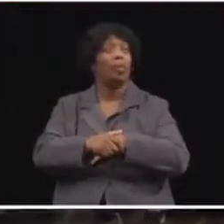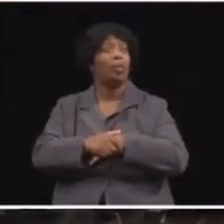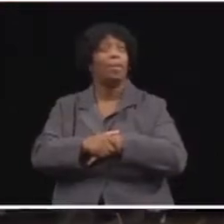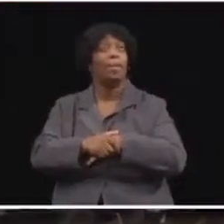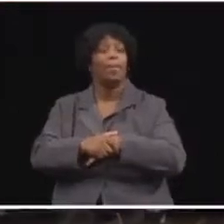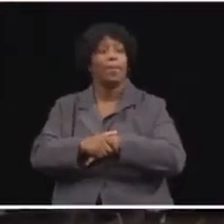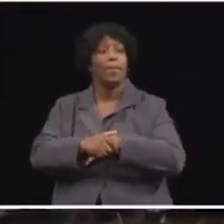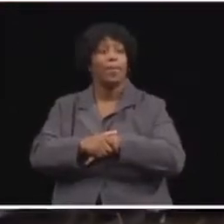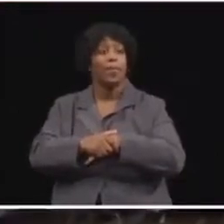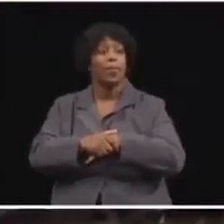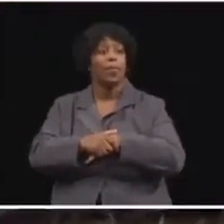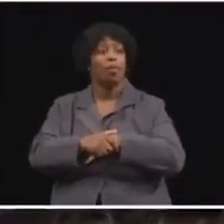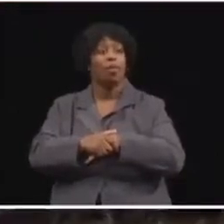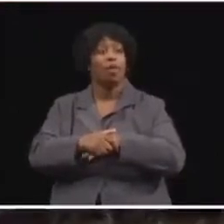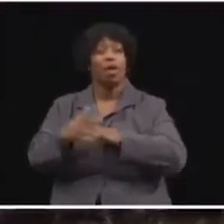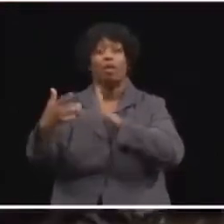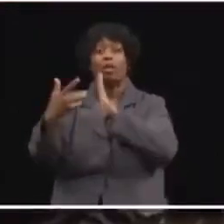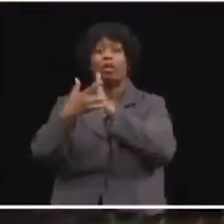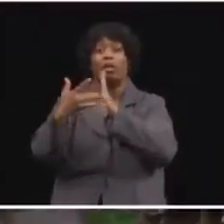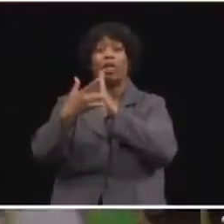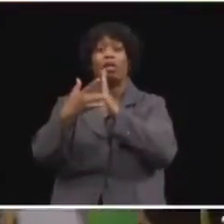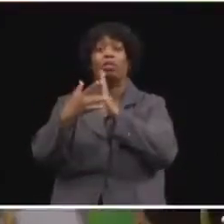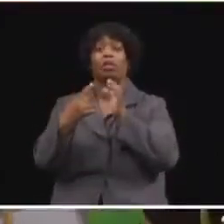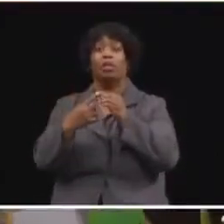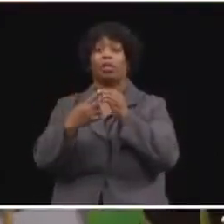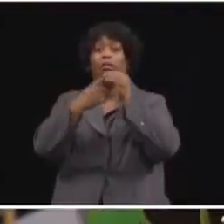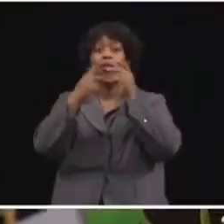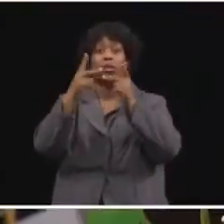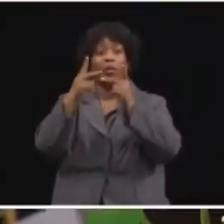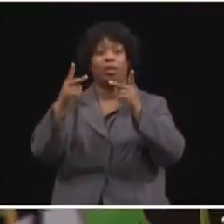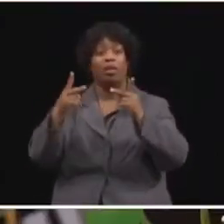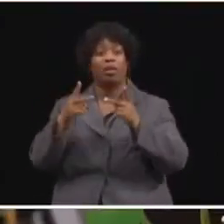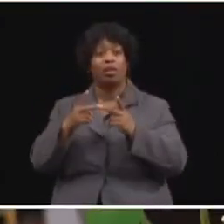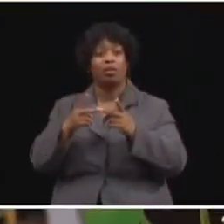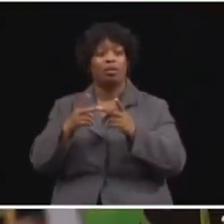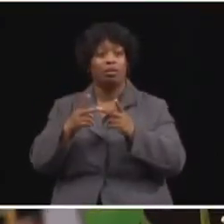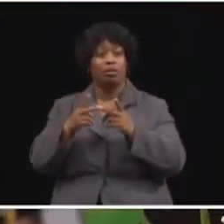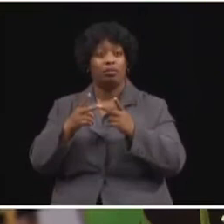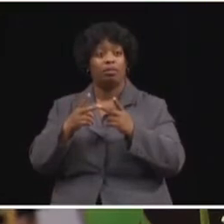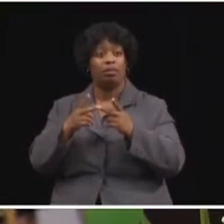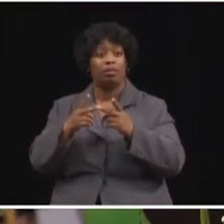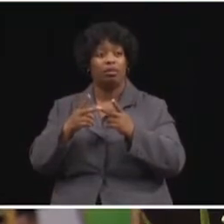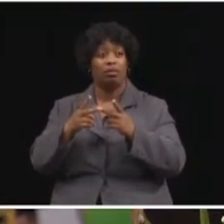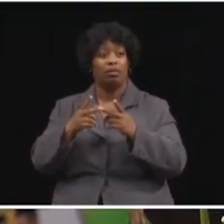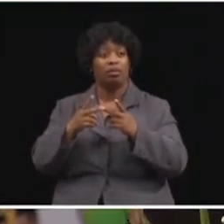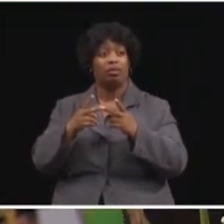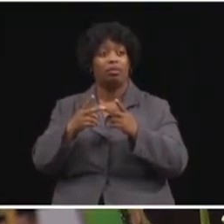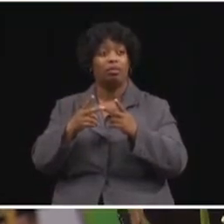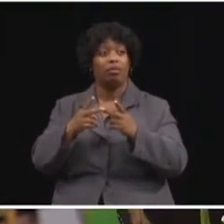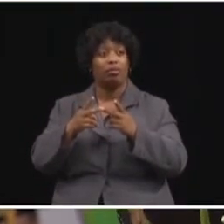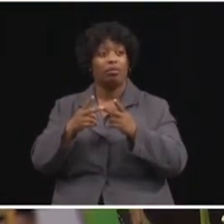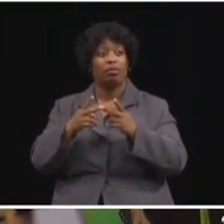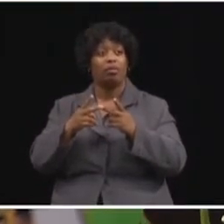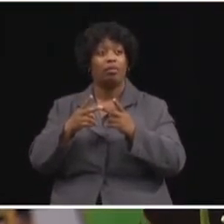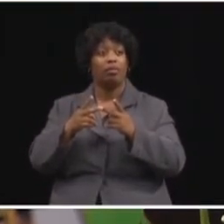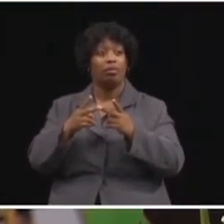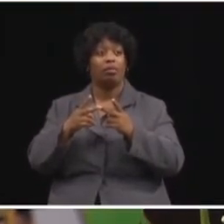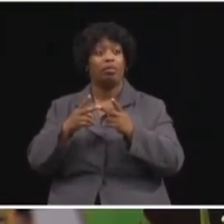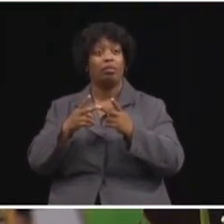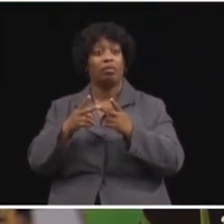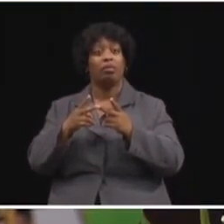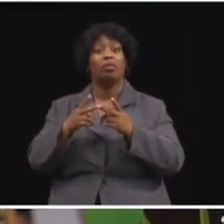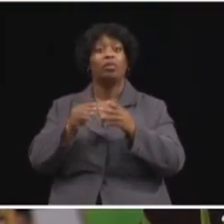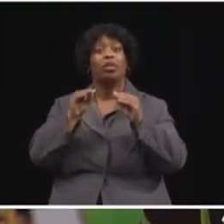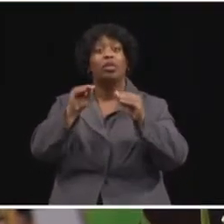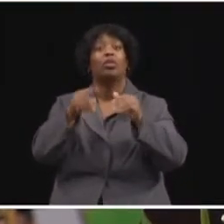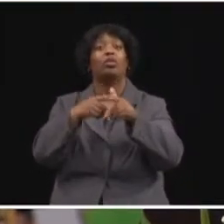Tech is a special place. Although the school teaches you how to be academic and think with your